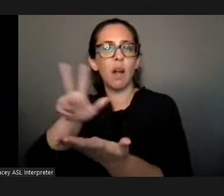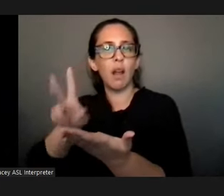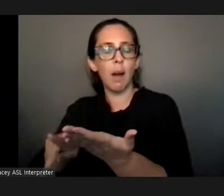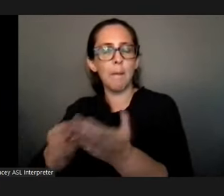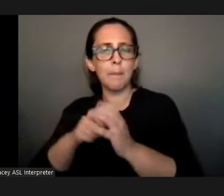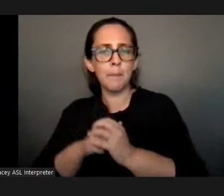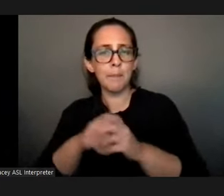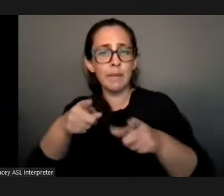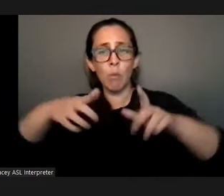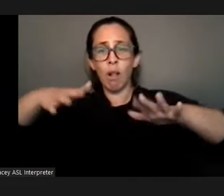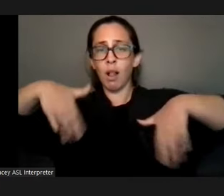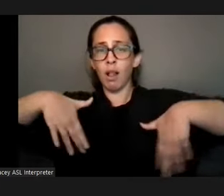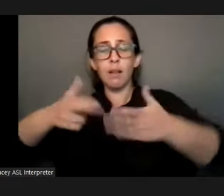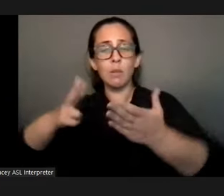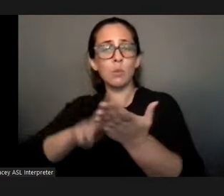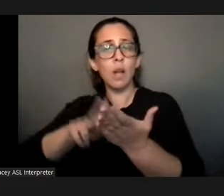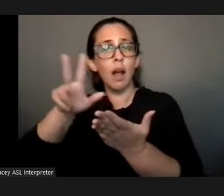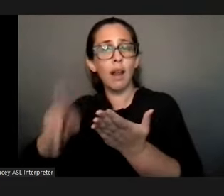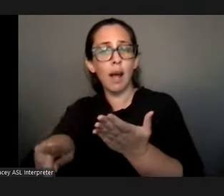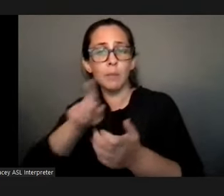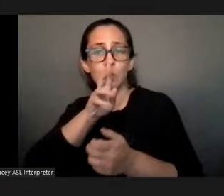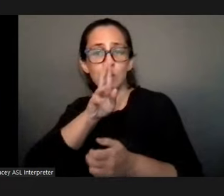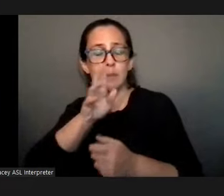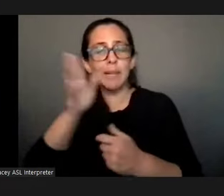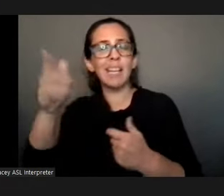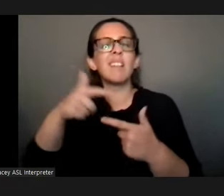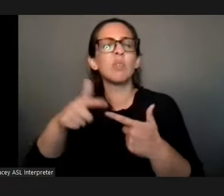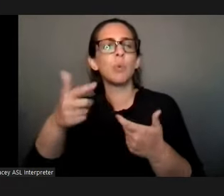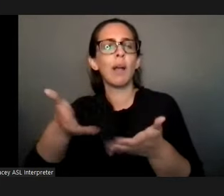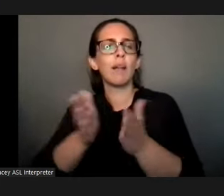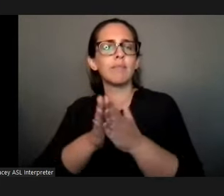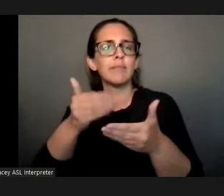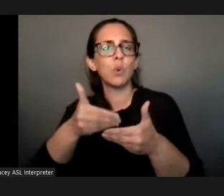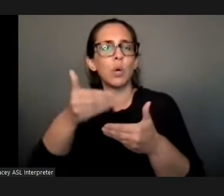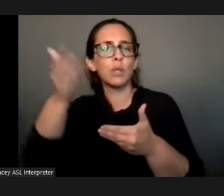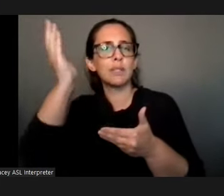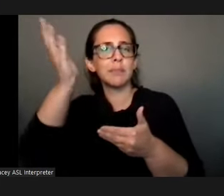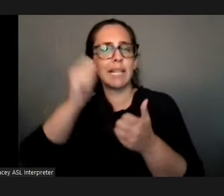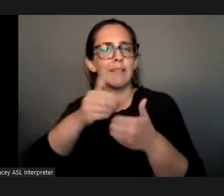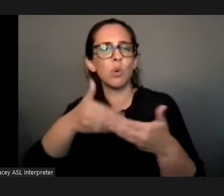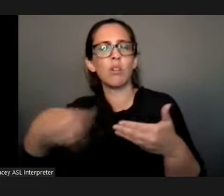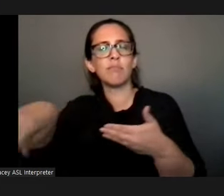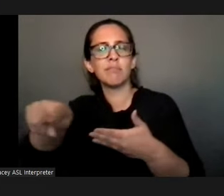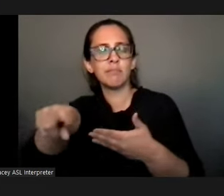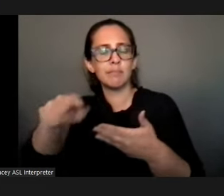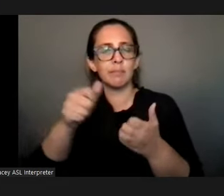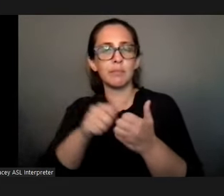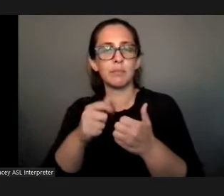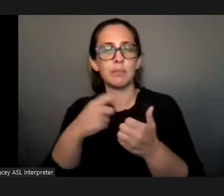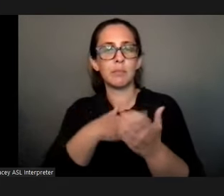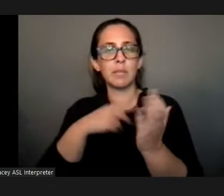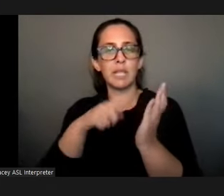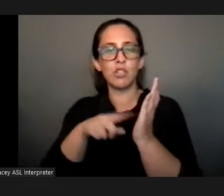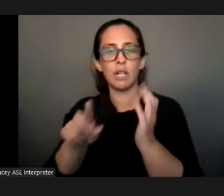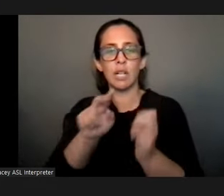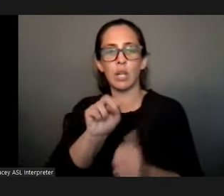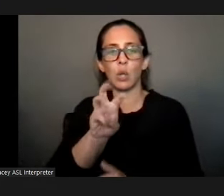to speak at today's webinar, you may sign up to speak at an upcoming webinar. To do so, please visit